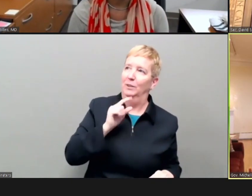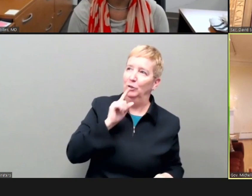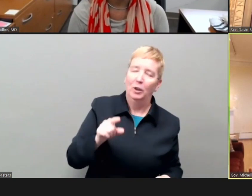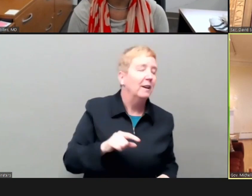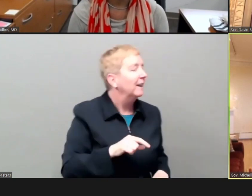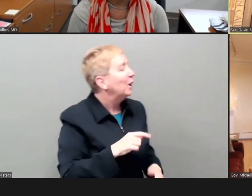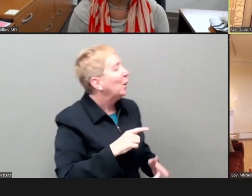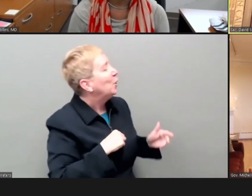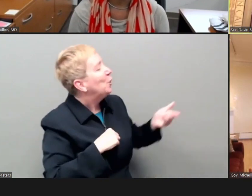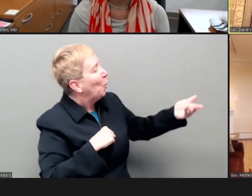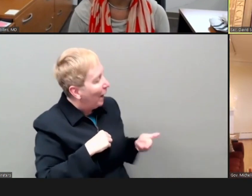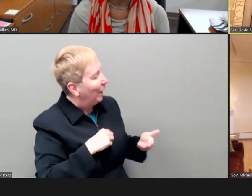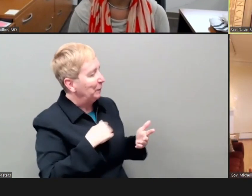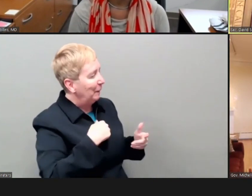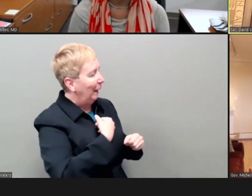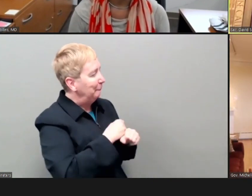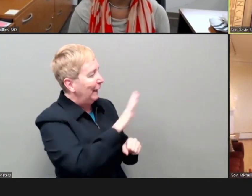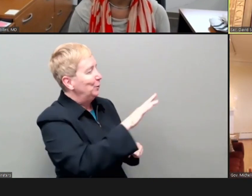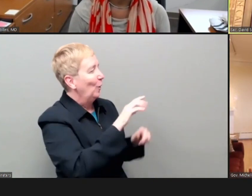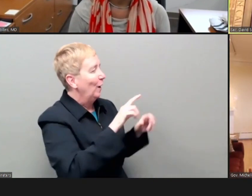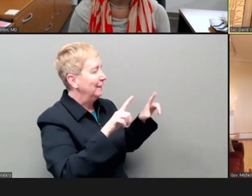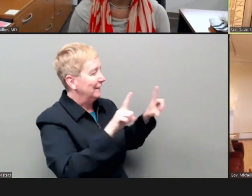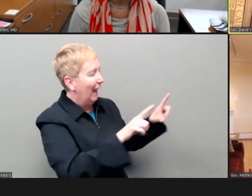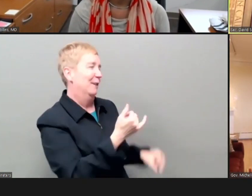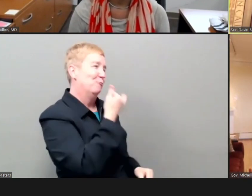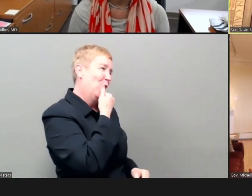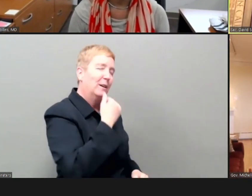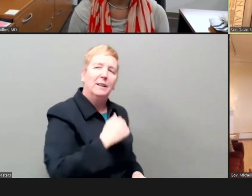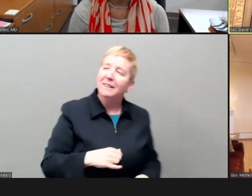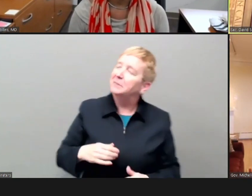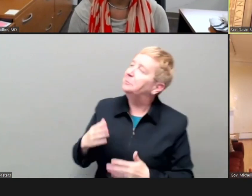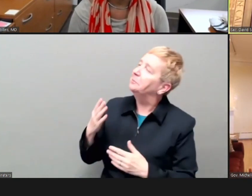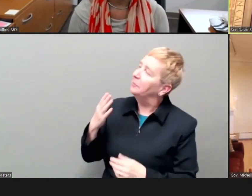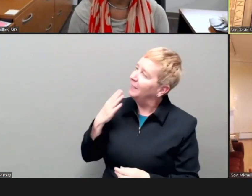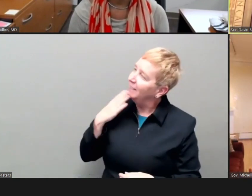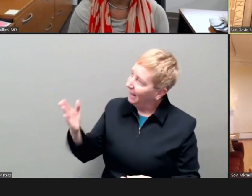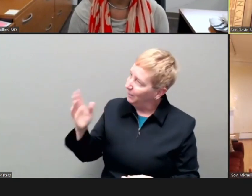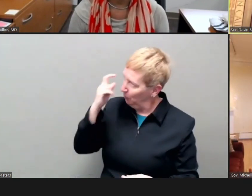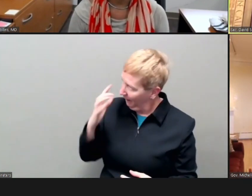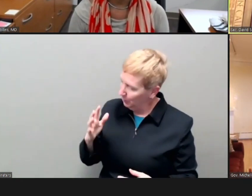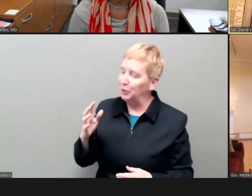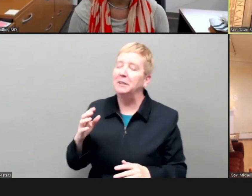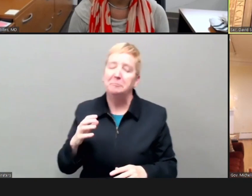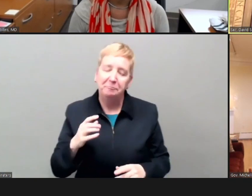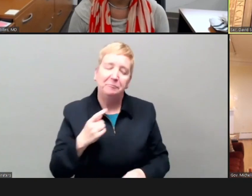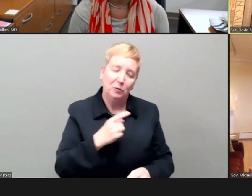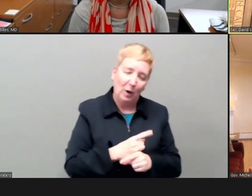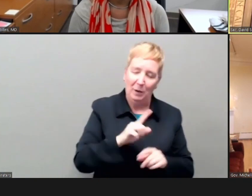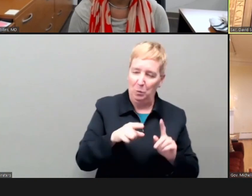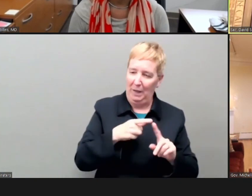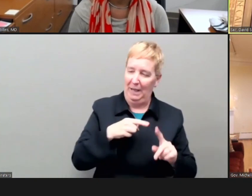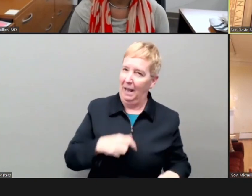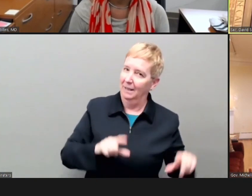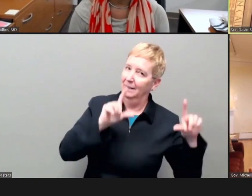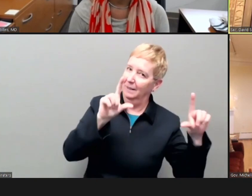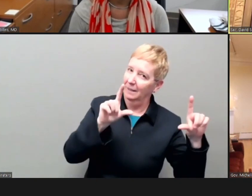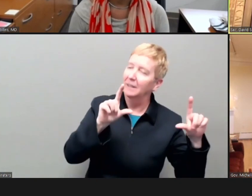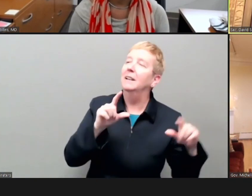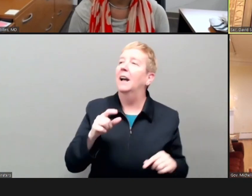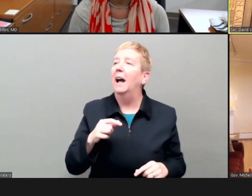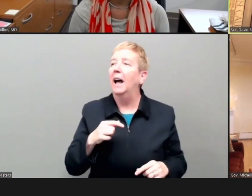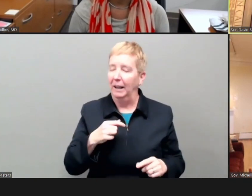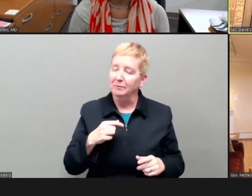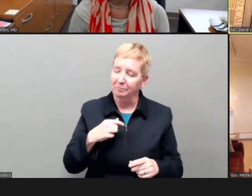inconsistent. No, thank you, Governor. Actually, when I presented the slide, it was true that it was May 3rd, but then after